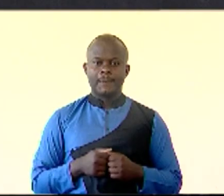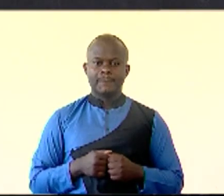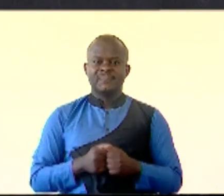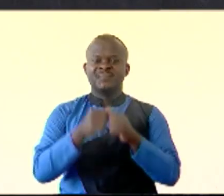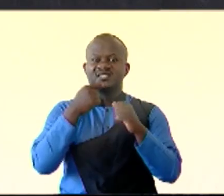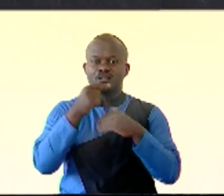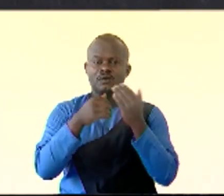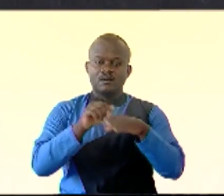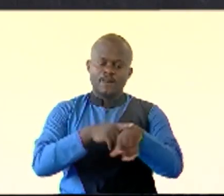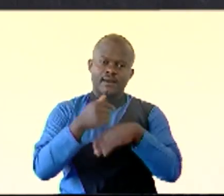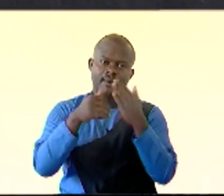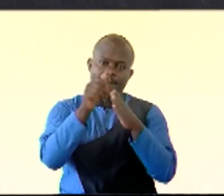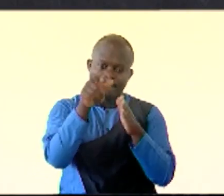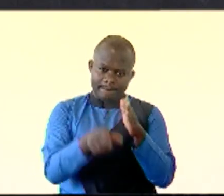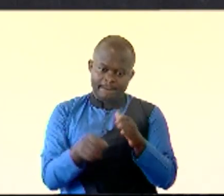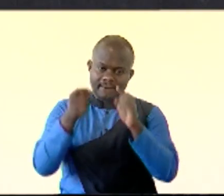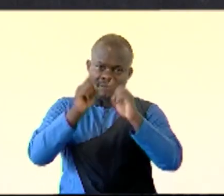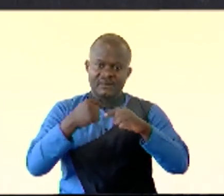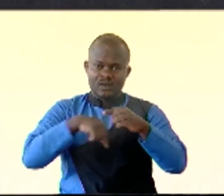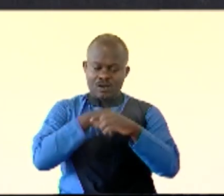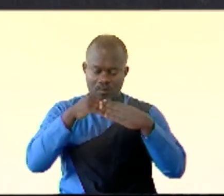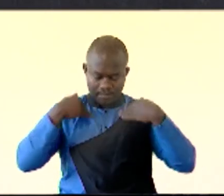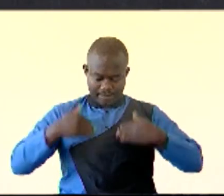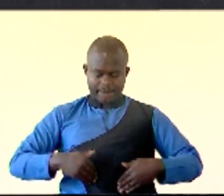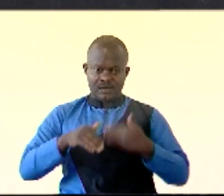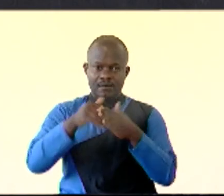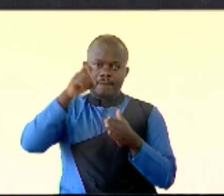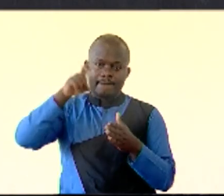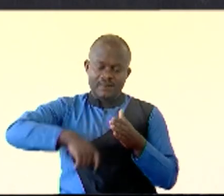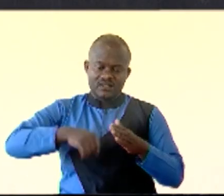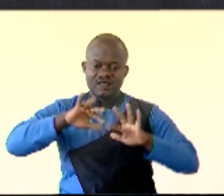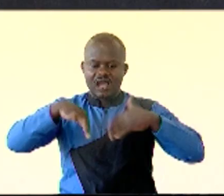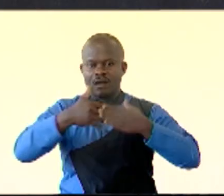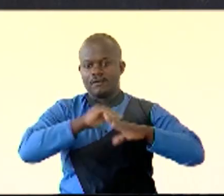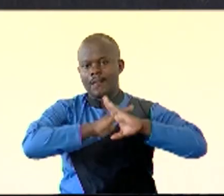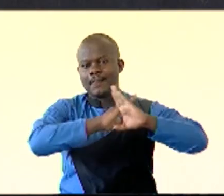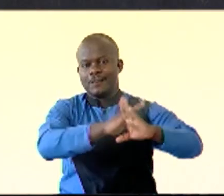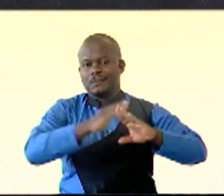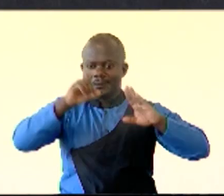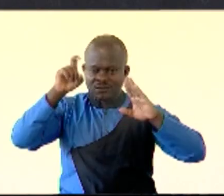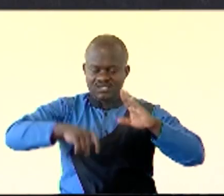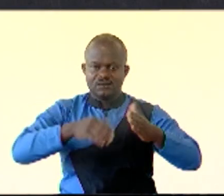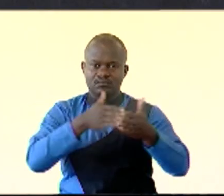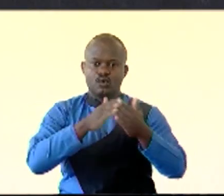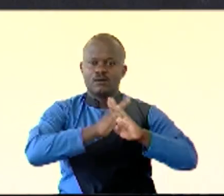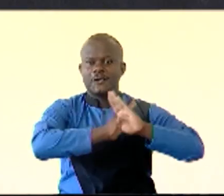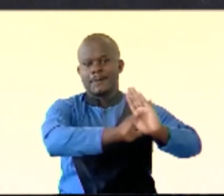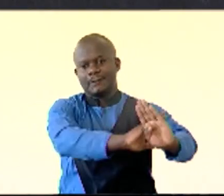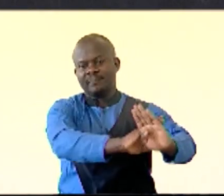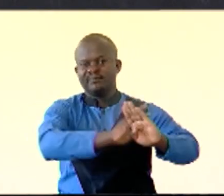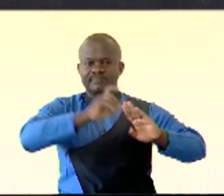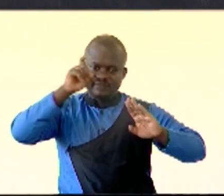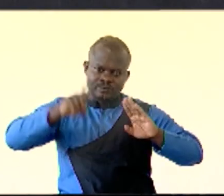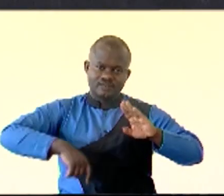So when pathogen comes into our body, what happens? There must be a line of defense. There must be a block. There must